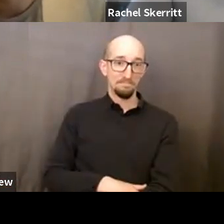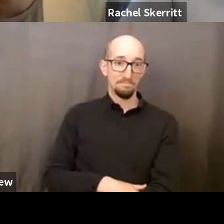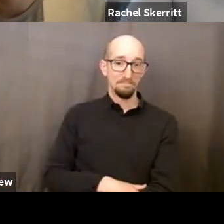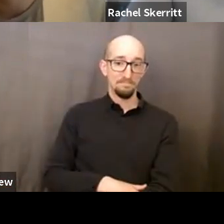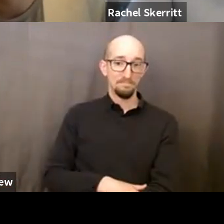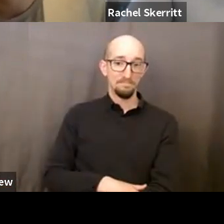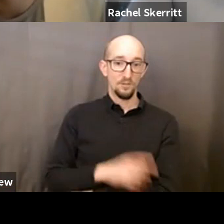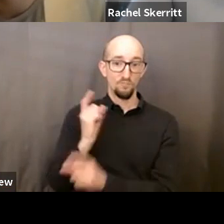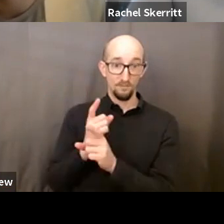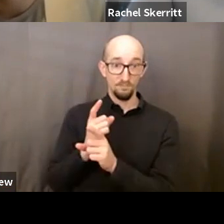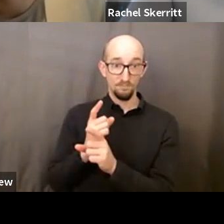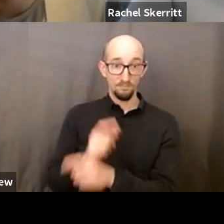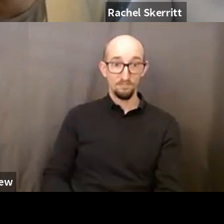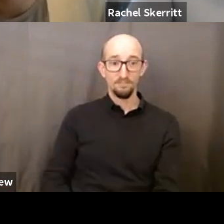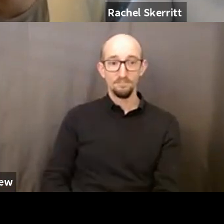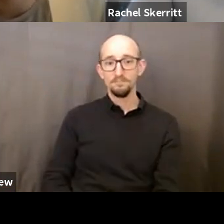Right?